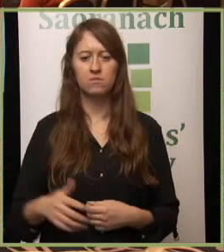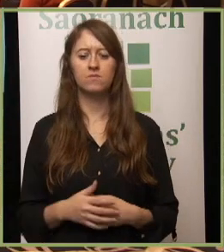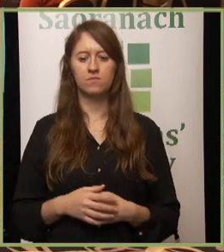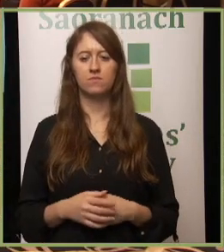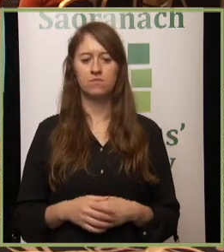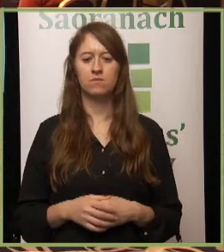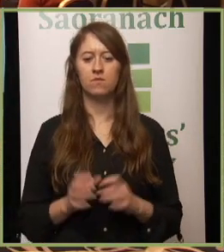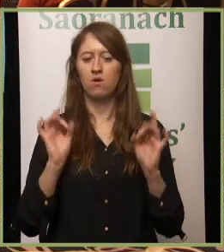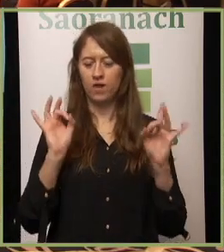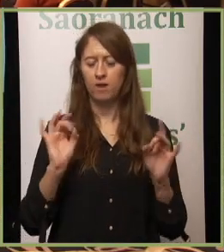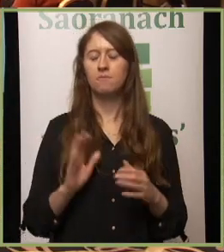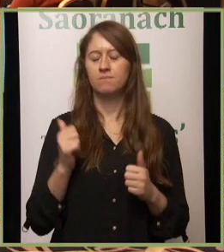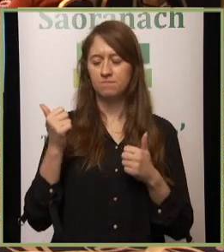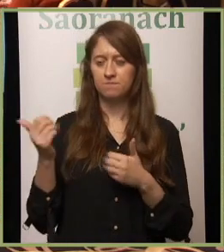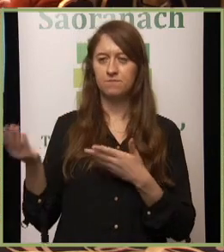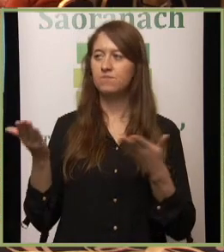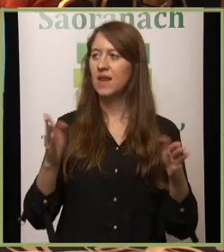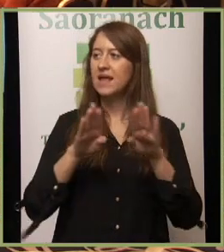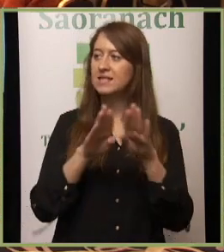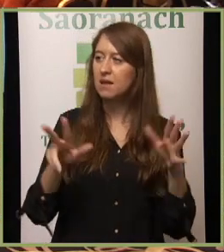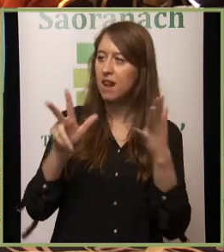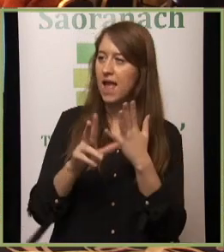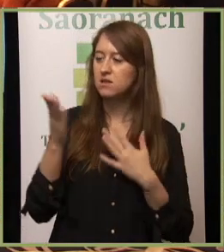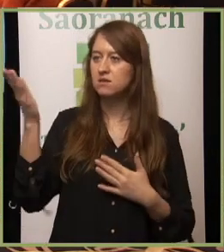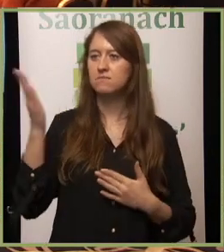On table 8, behind you.